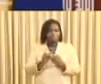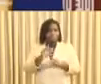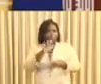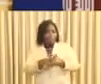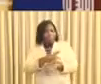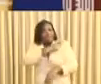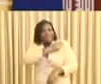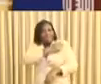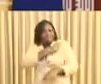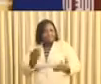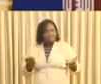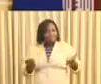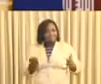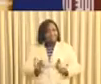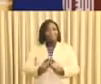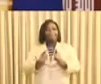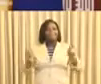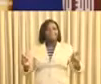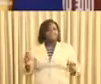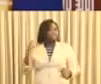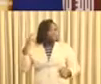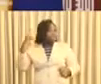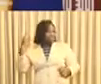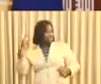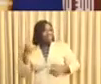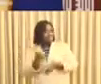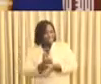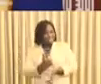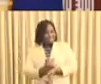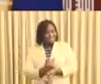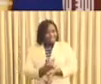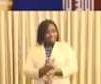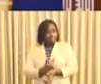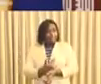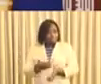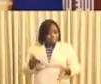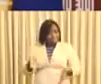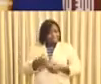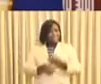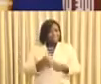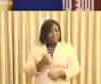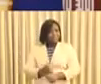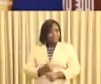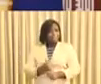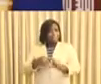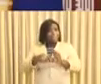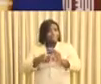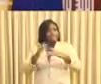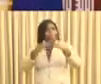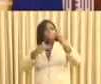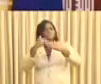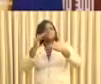history. We will this year begin constructing 88 hospitals in the districts